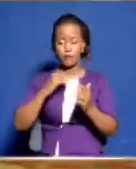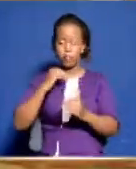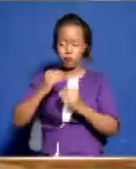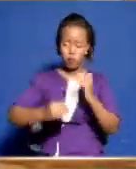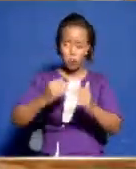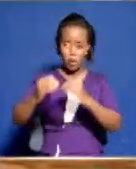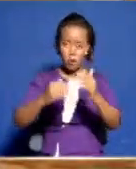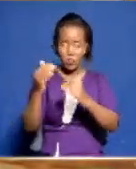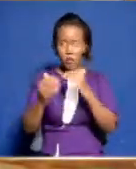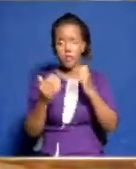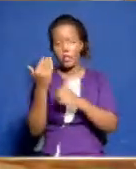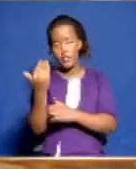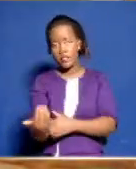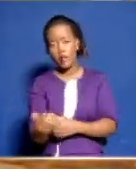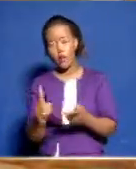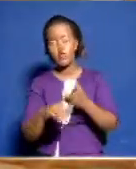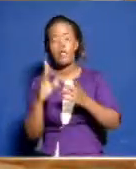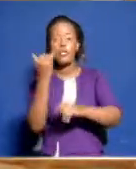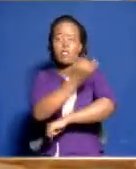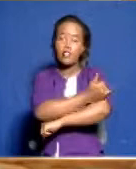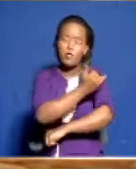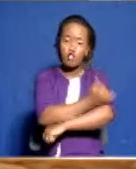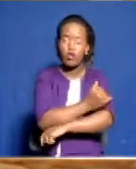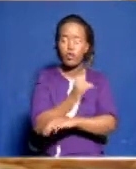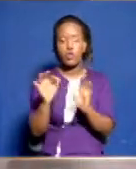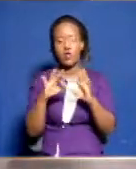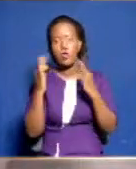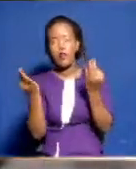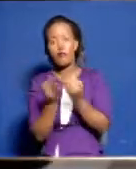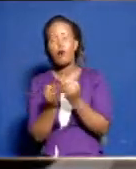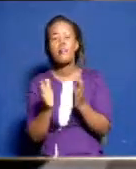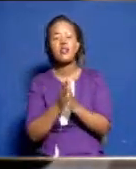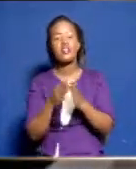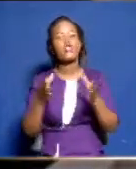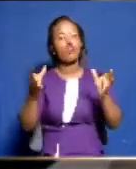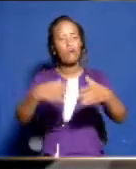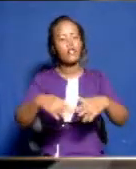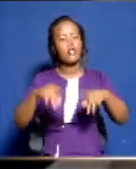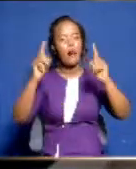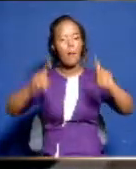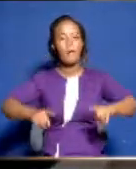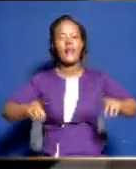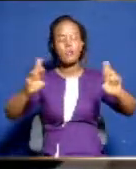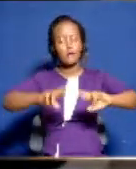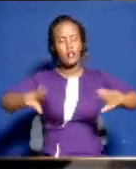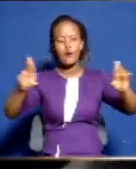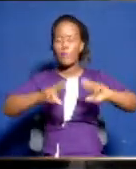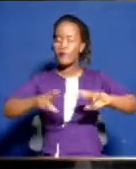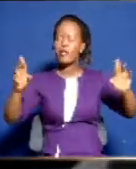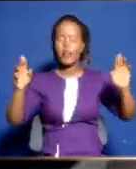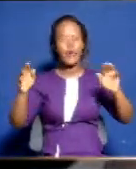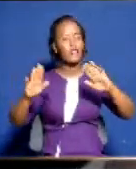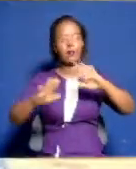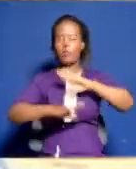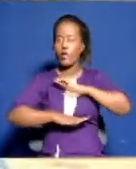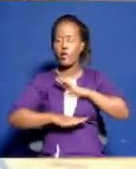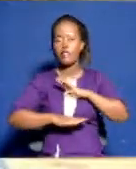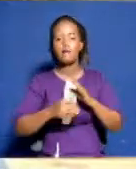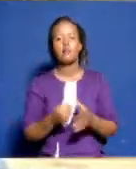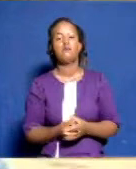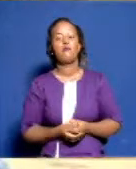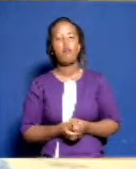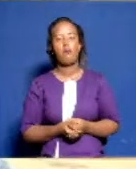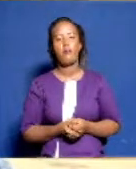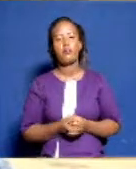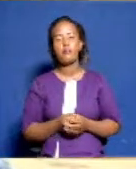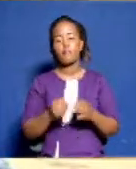child, institution, the receiving families and the community at large have to be prepared adequately to accept the children.